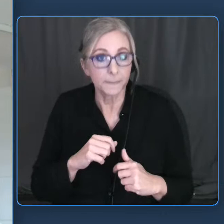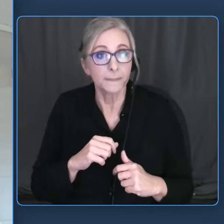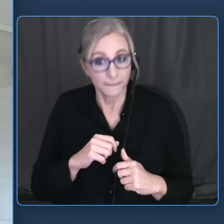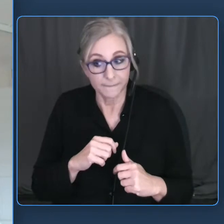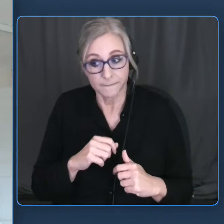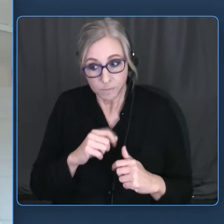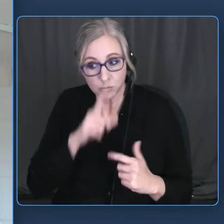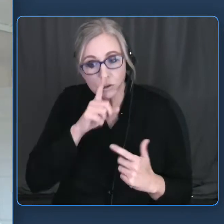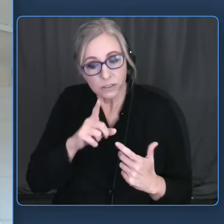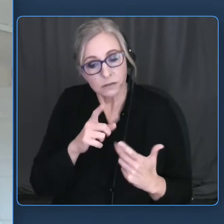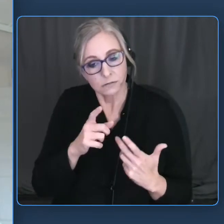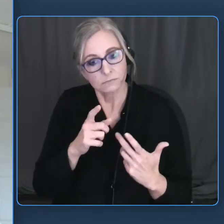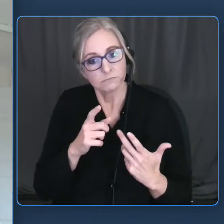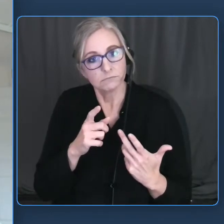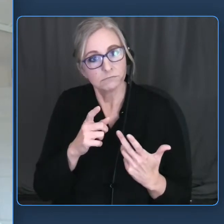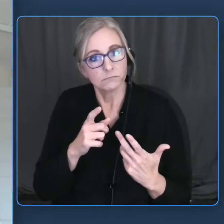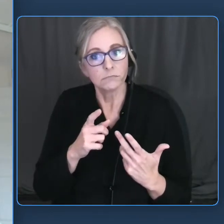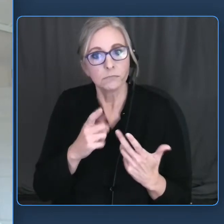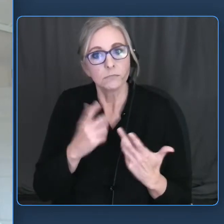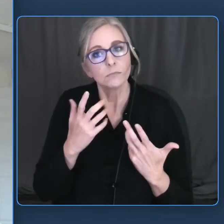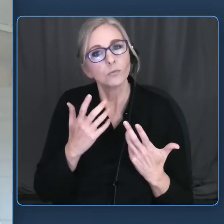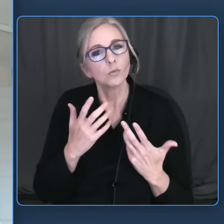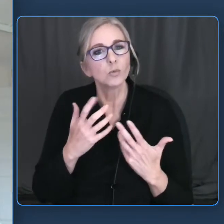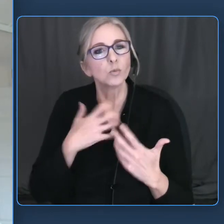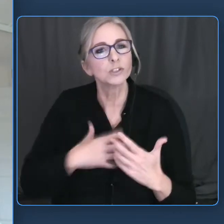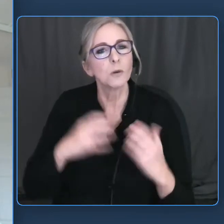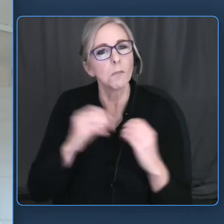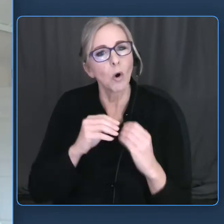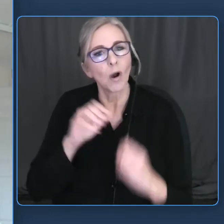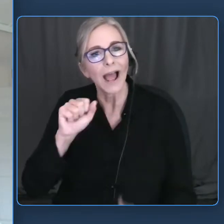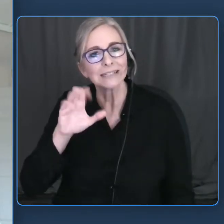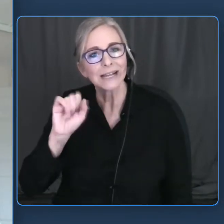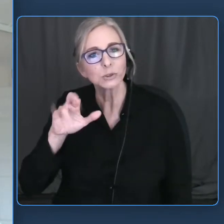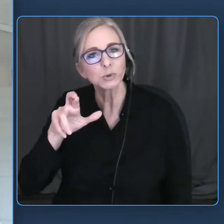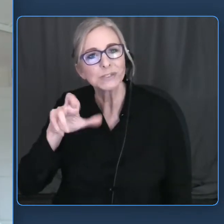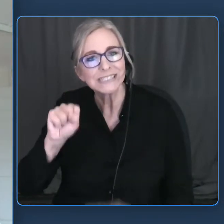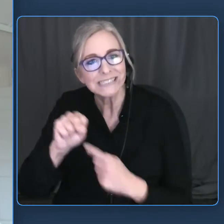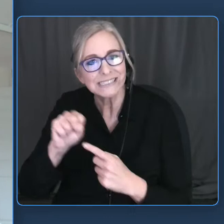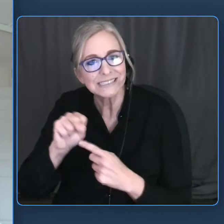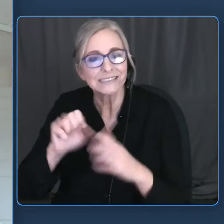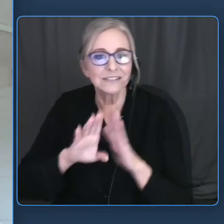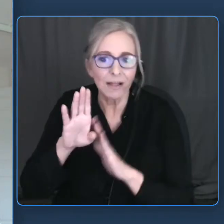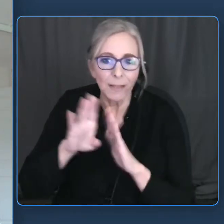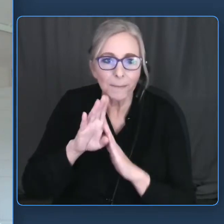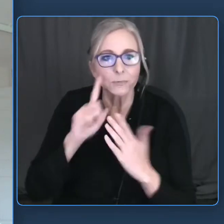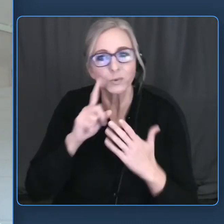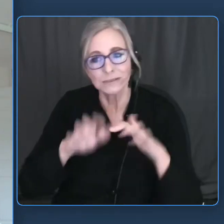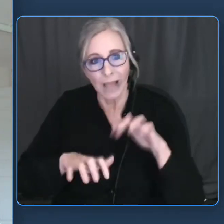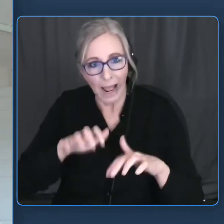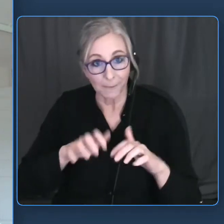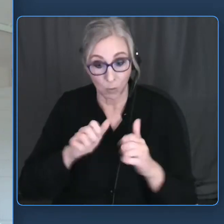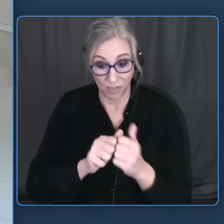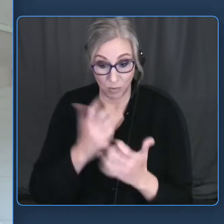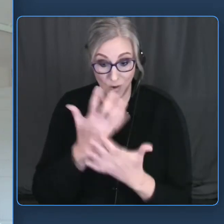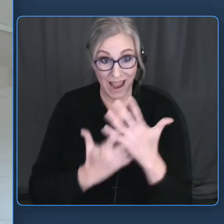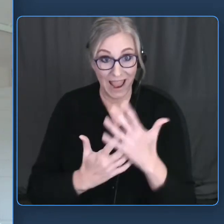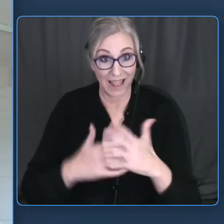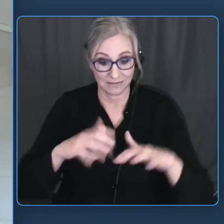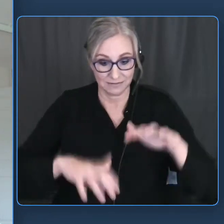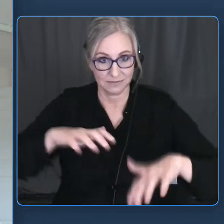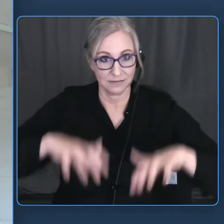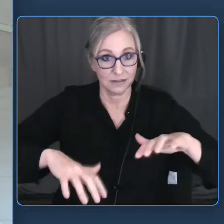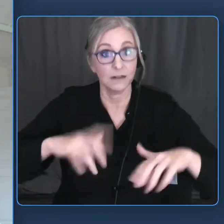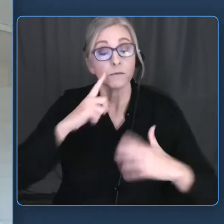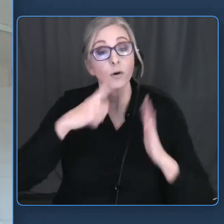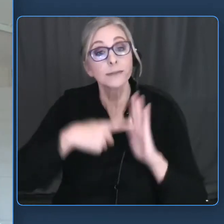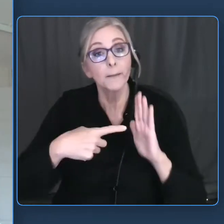I'd like to see more accessories developed to be able to type with your hands.